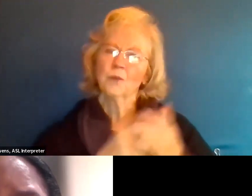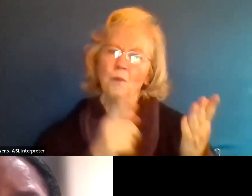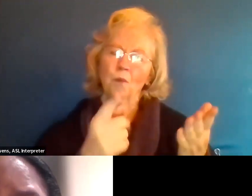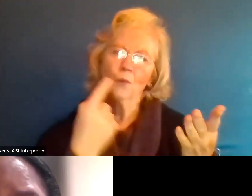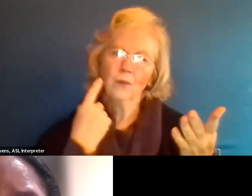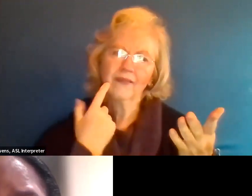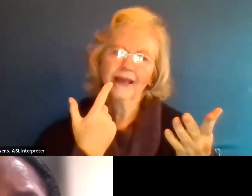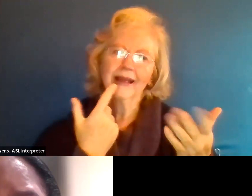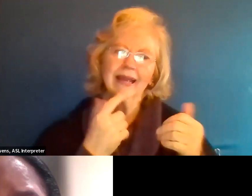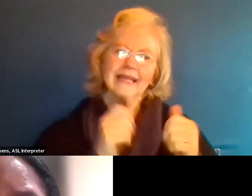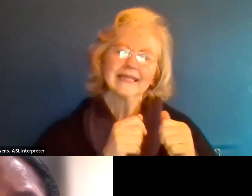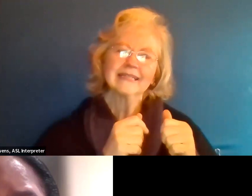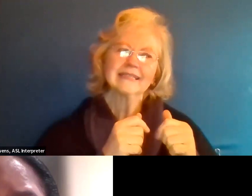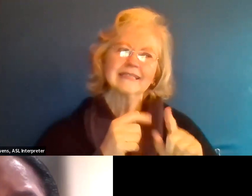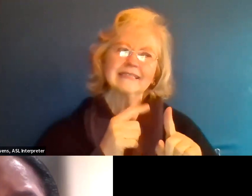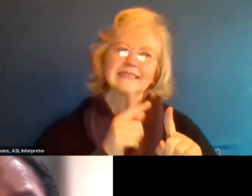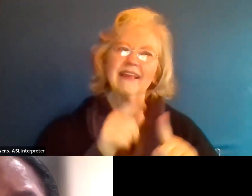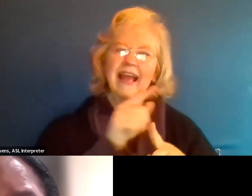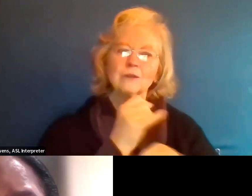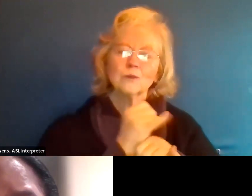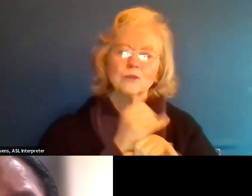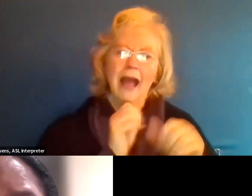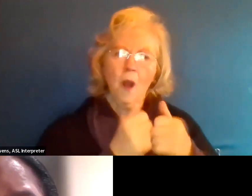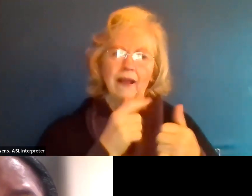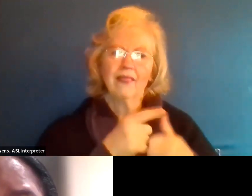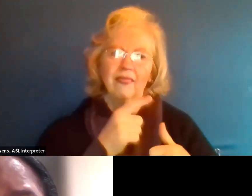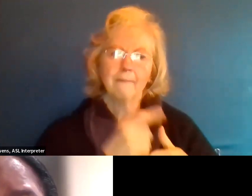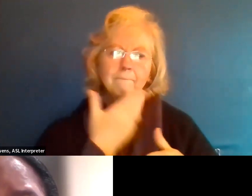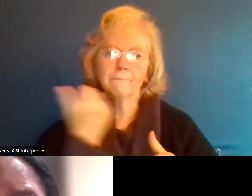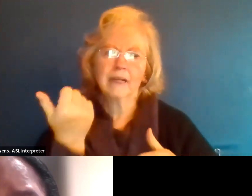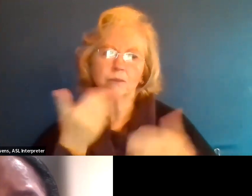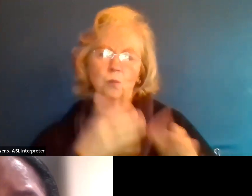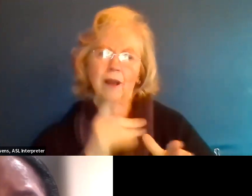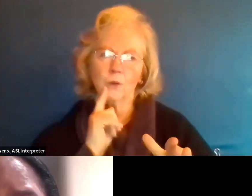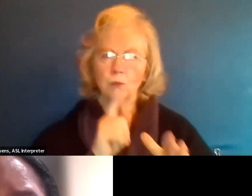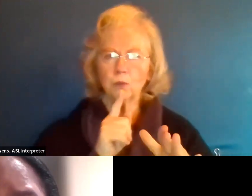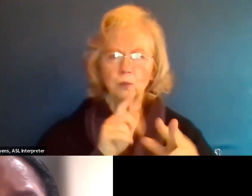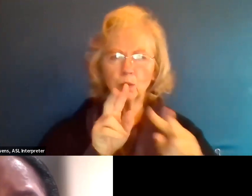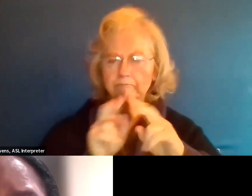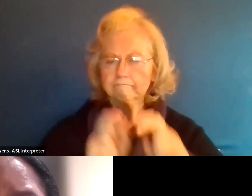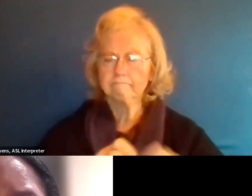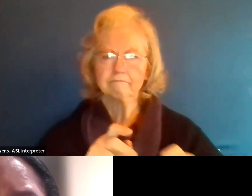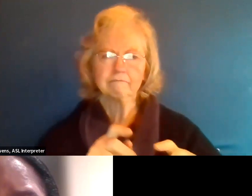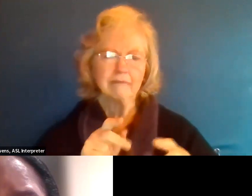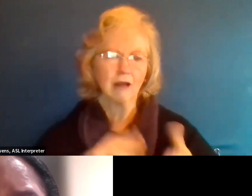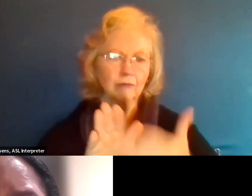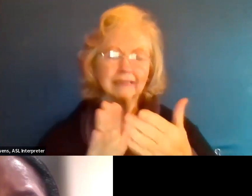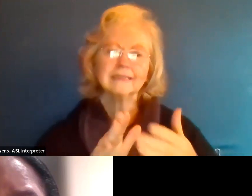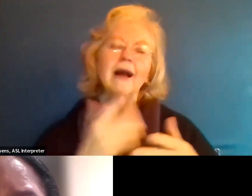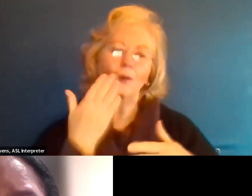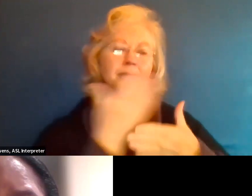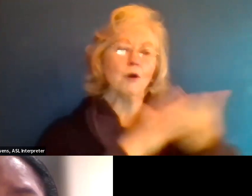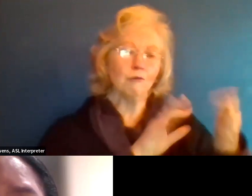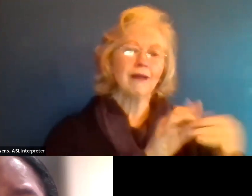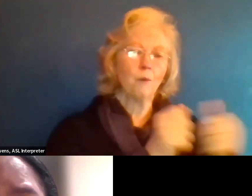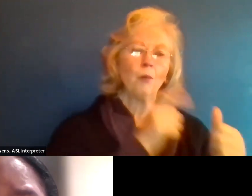institution can take to make sure that those disparities are being addressed? Because I think it's partly a workforce issue and it's partly like an academia issue,